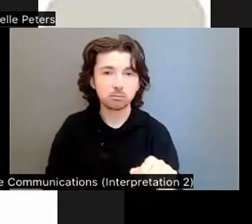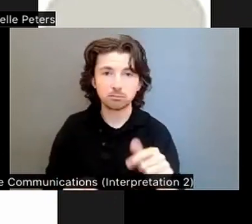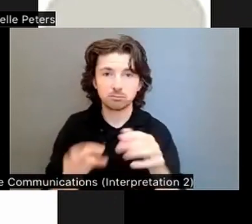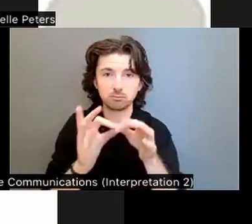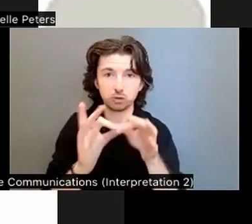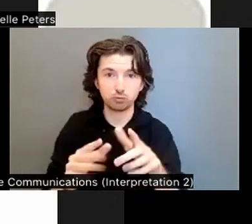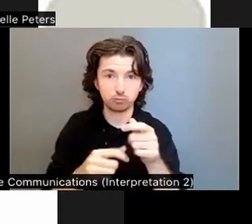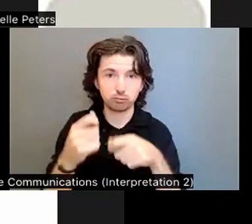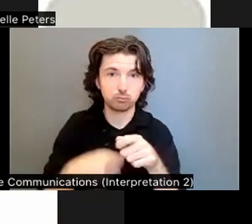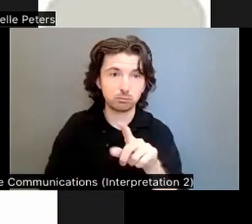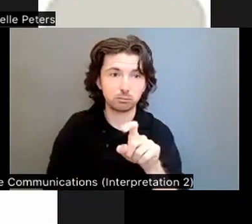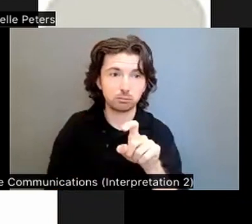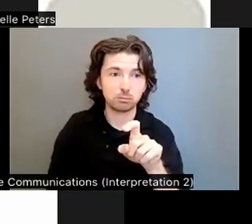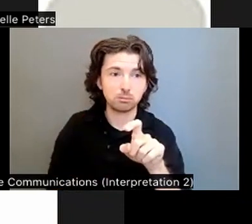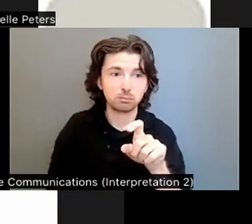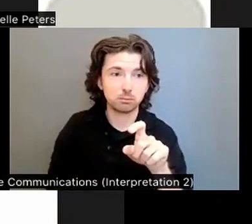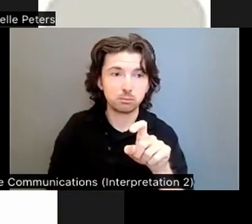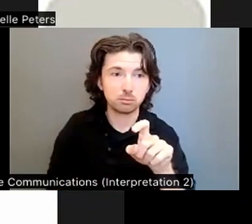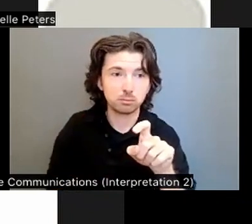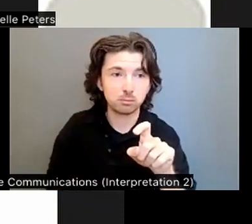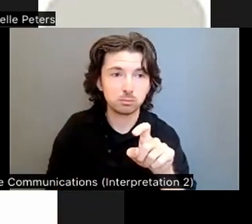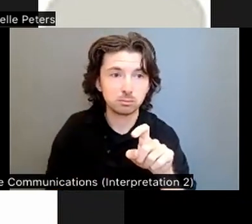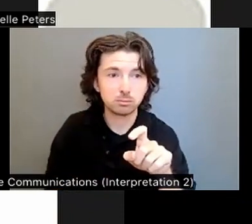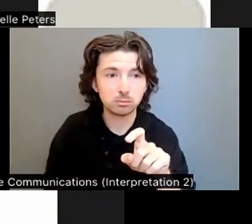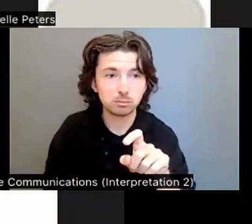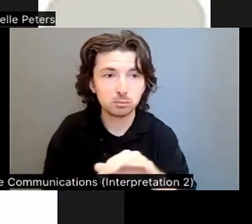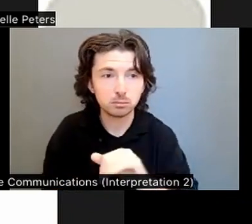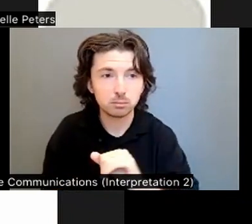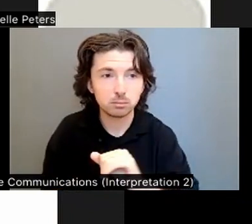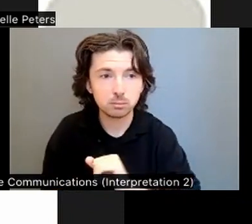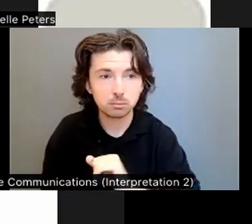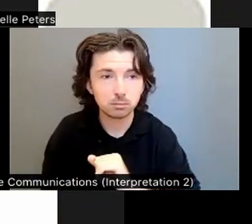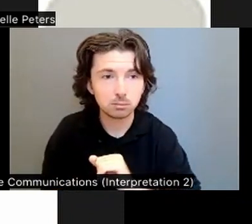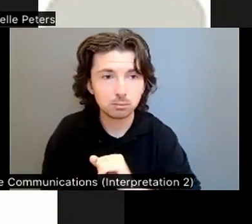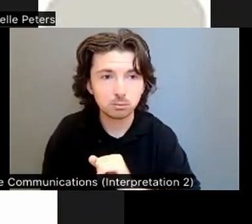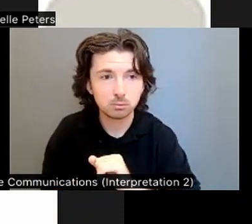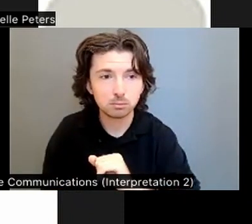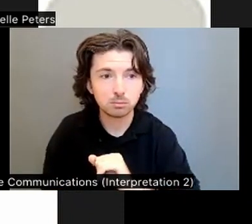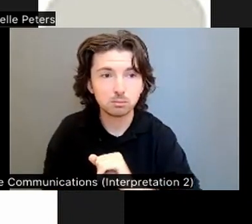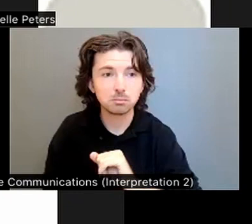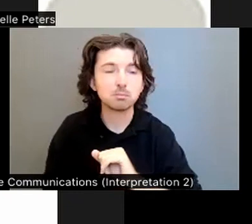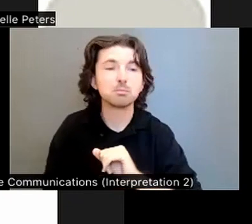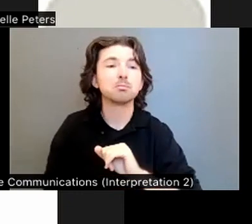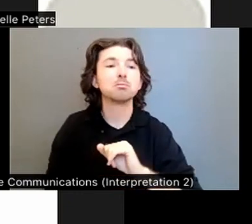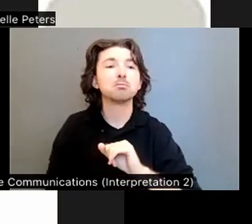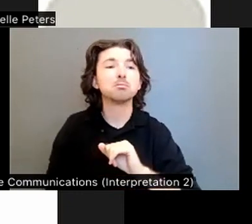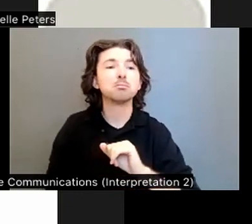Thank you. It's really hard to follow Asya. I think we all need 5 minutes to